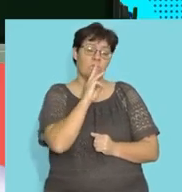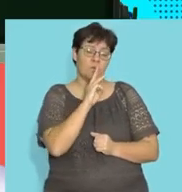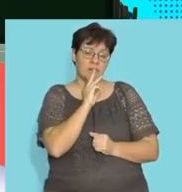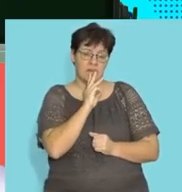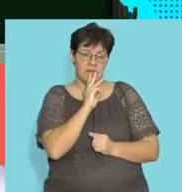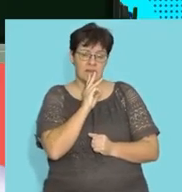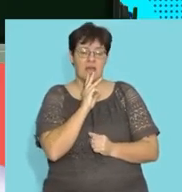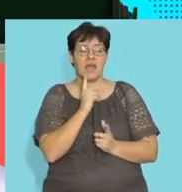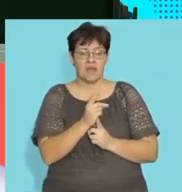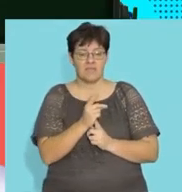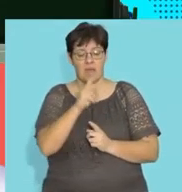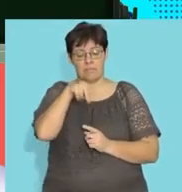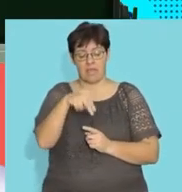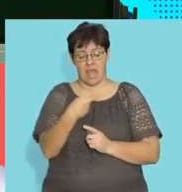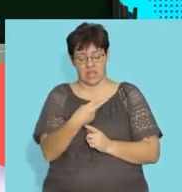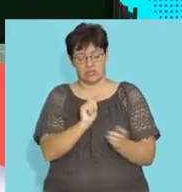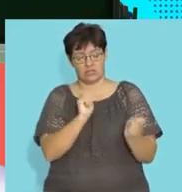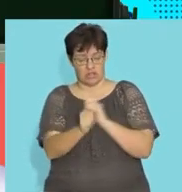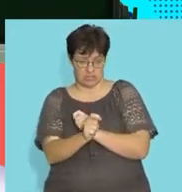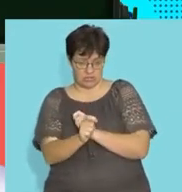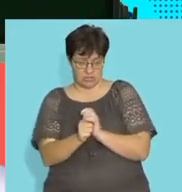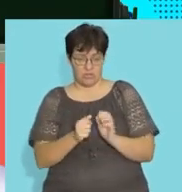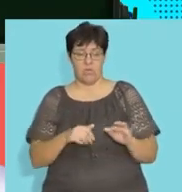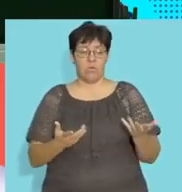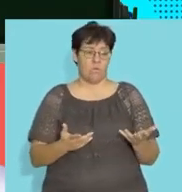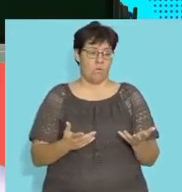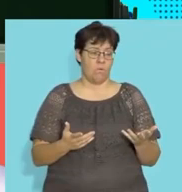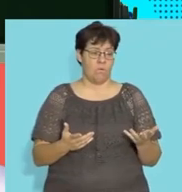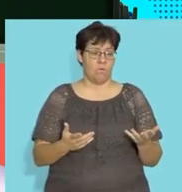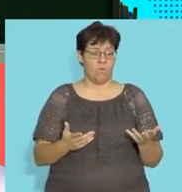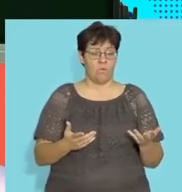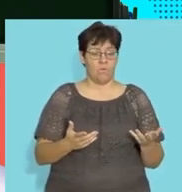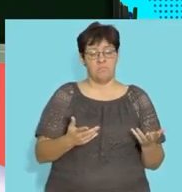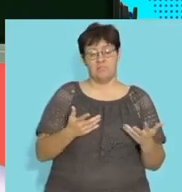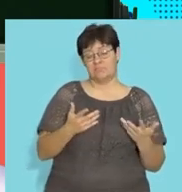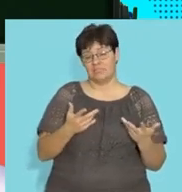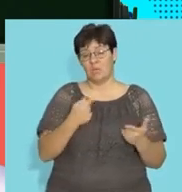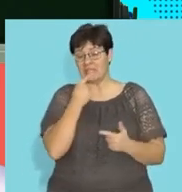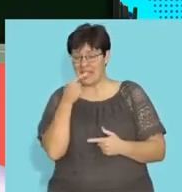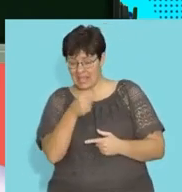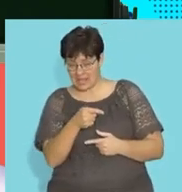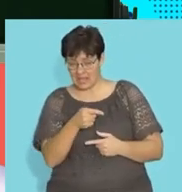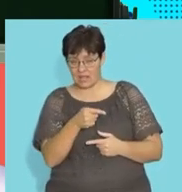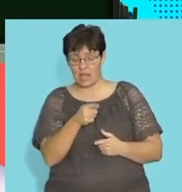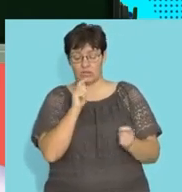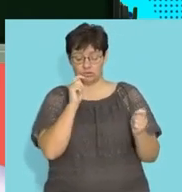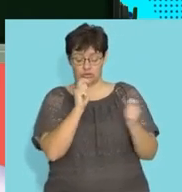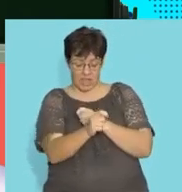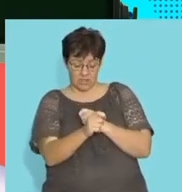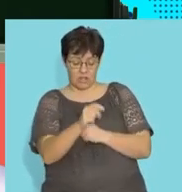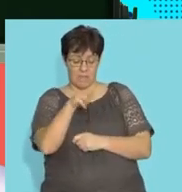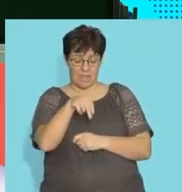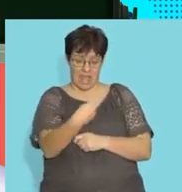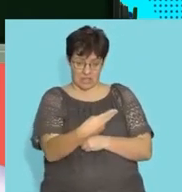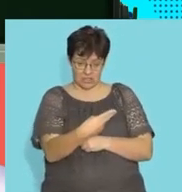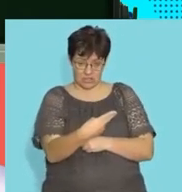water have an alteration in the pH, or if the pH is changed, then we say that